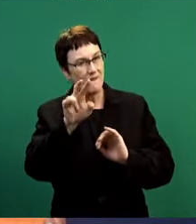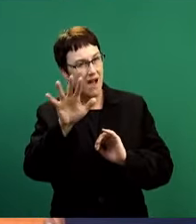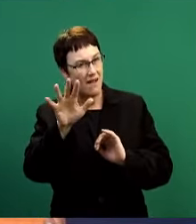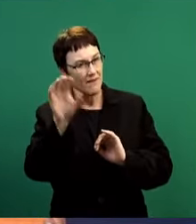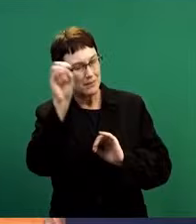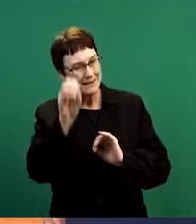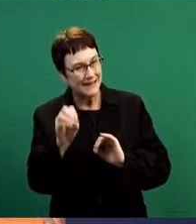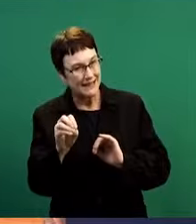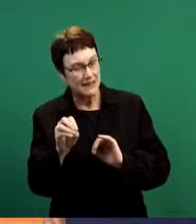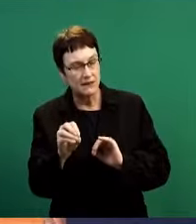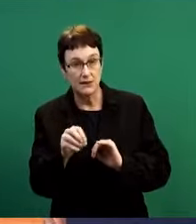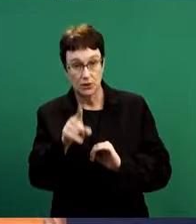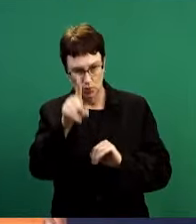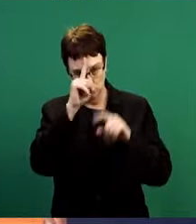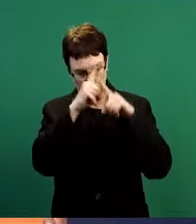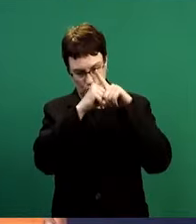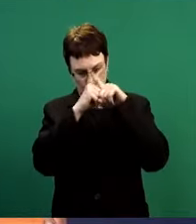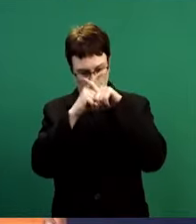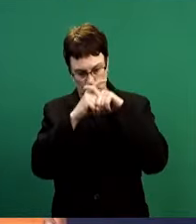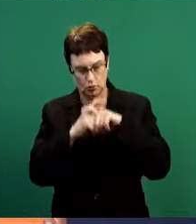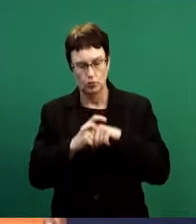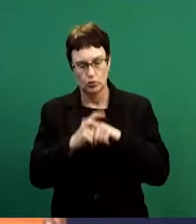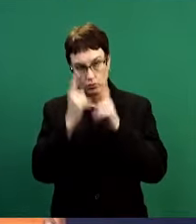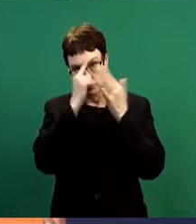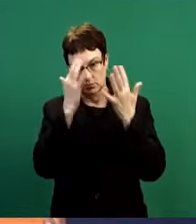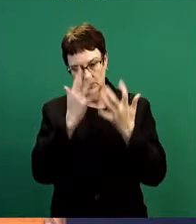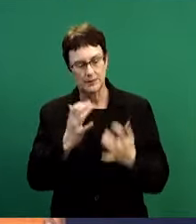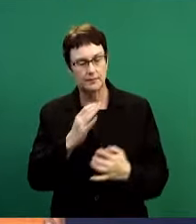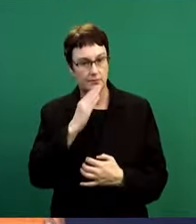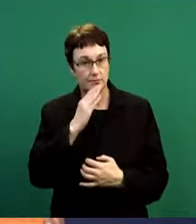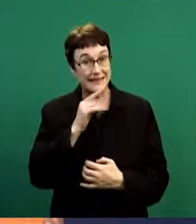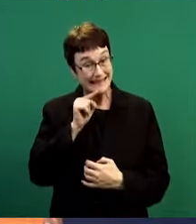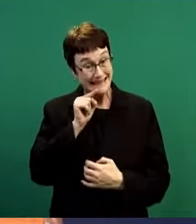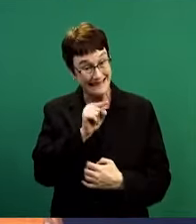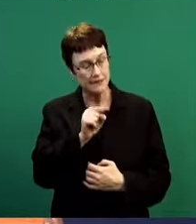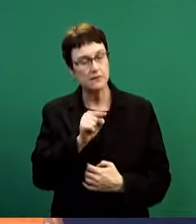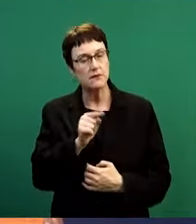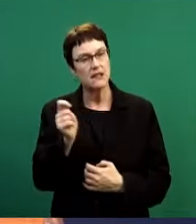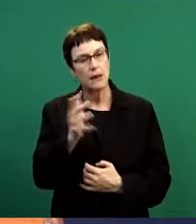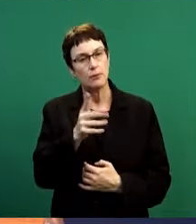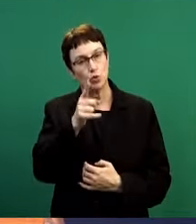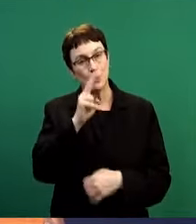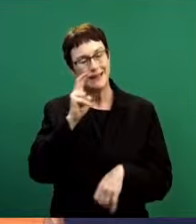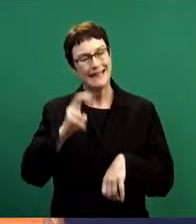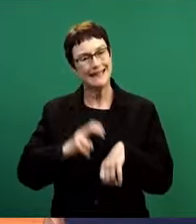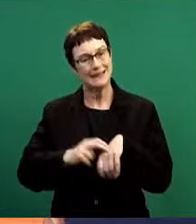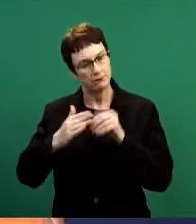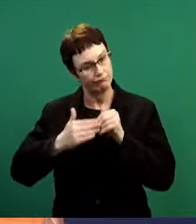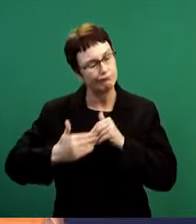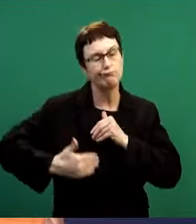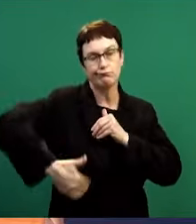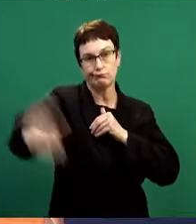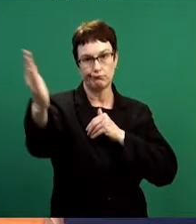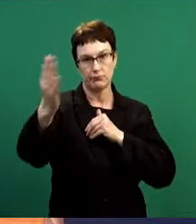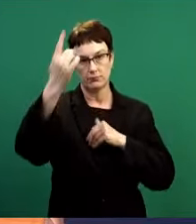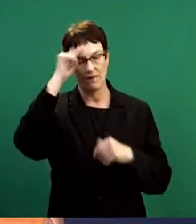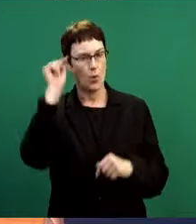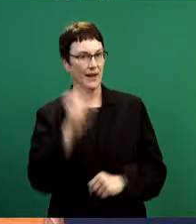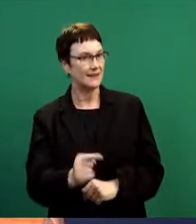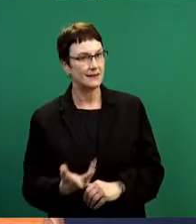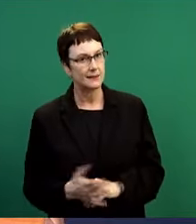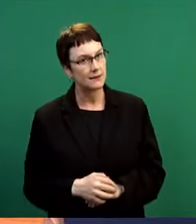arithmetic. That is how much we would need permanently going forward